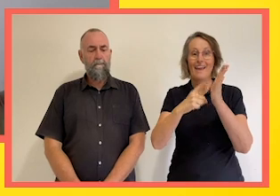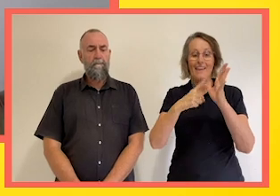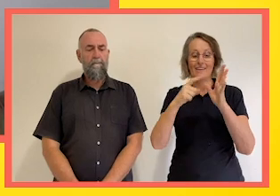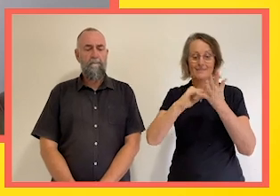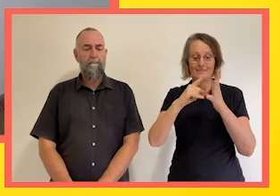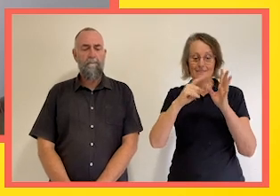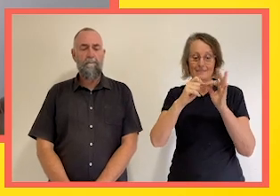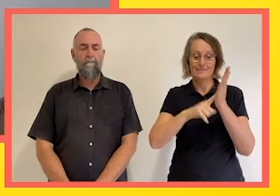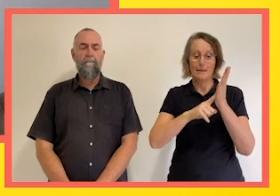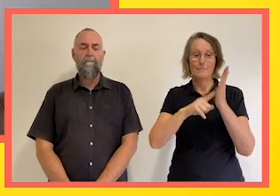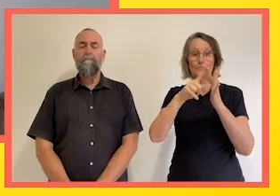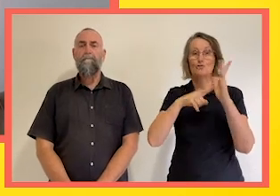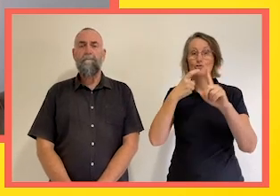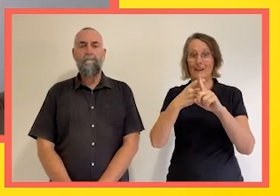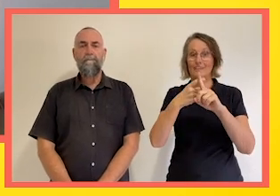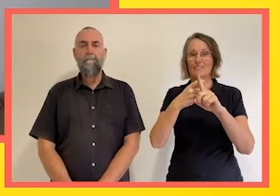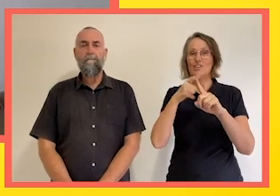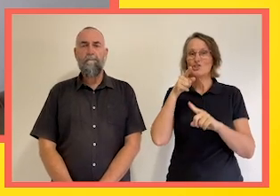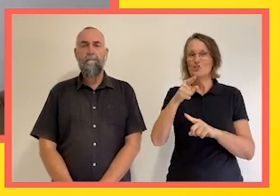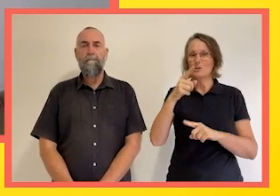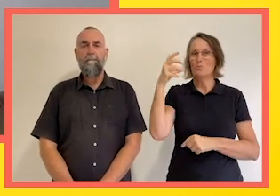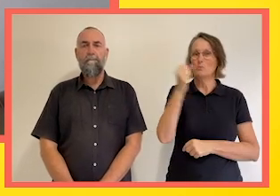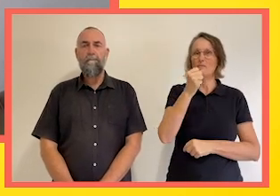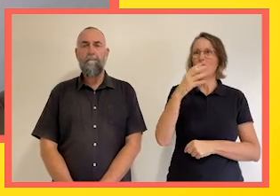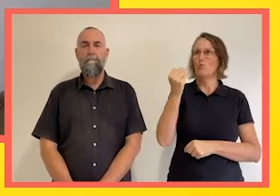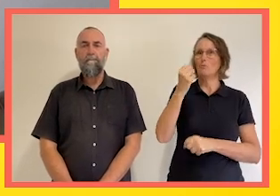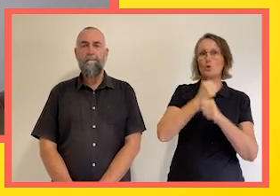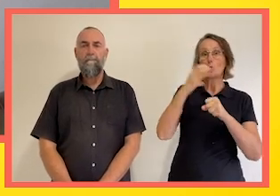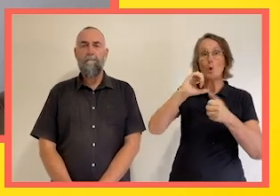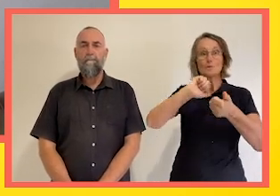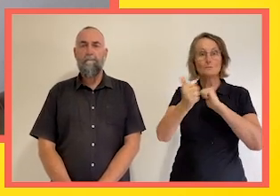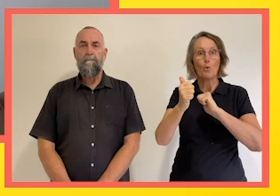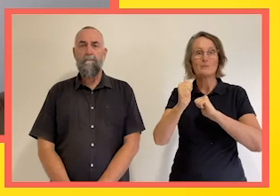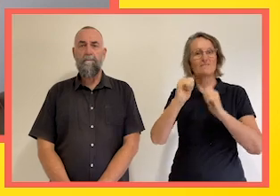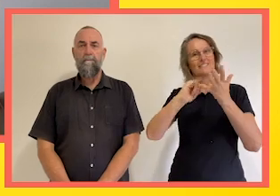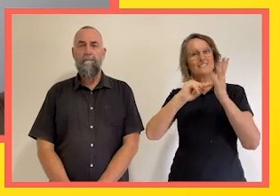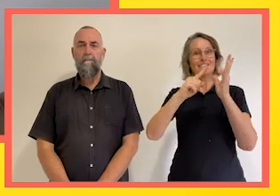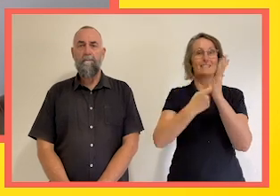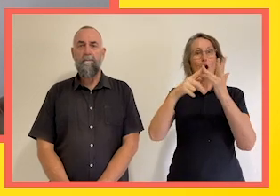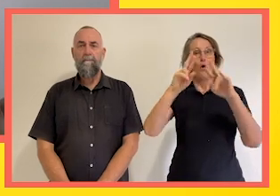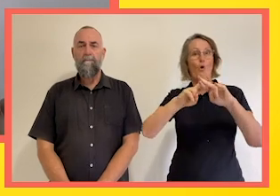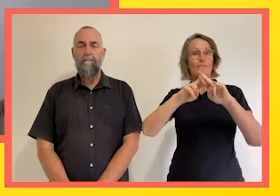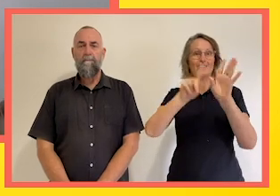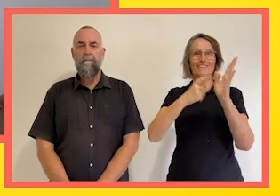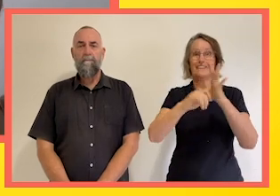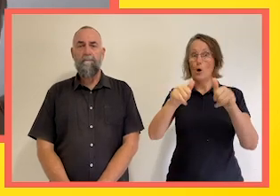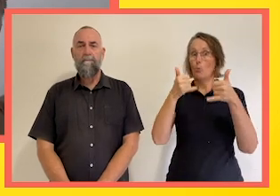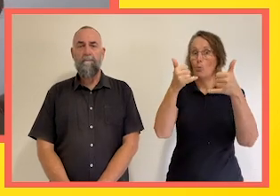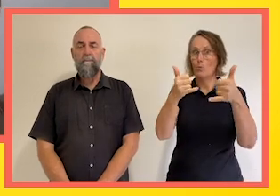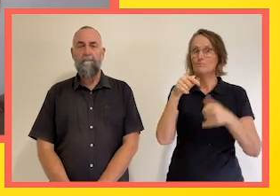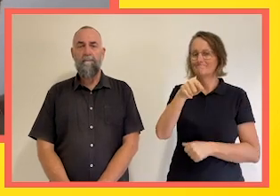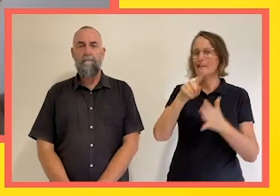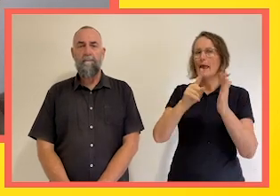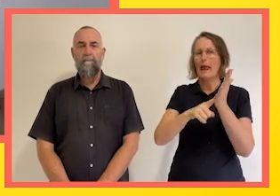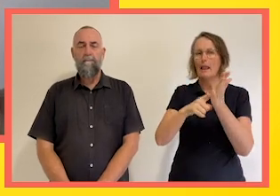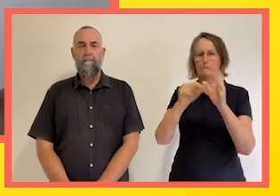who was awarded the Gold Coast Para Athlete of the Year at the 54th Gold Coast Sports Star of the Year Awards. Now, Ella's also a